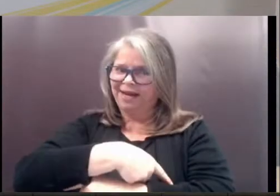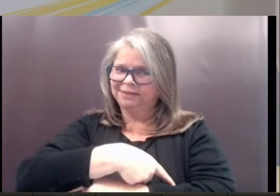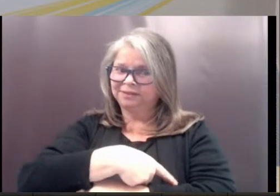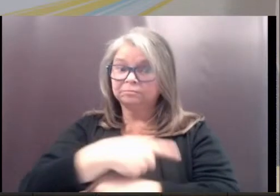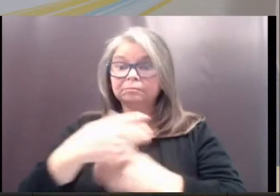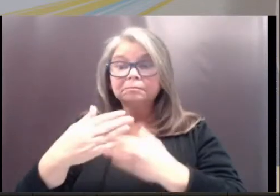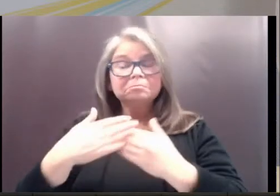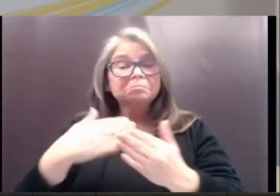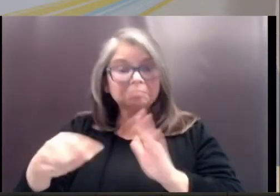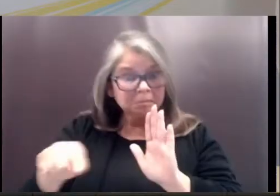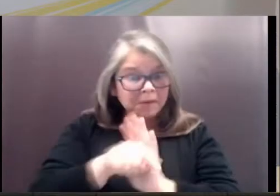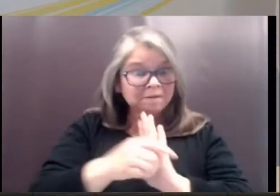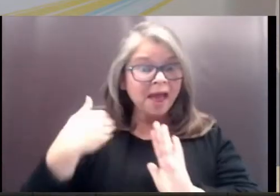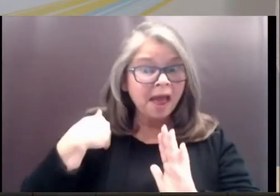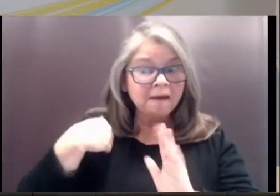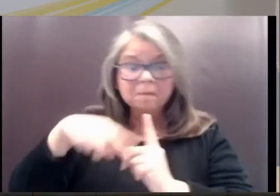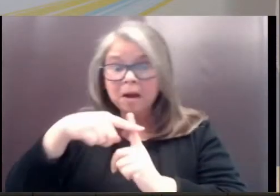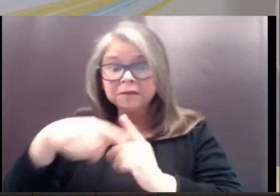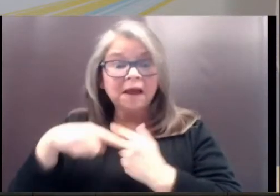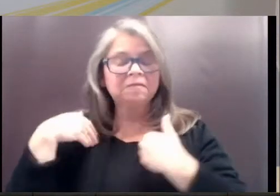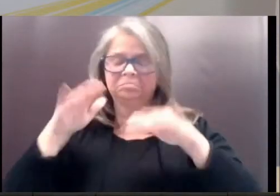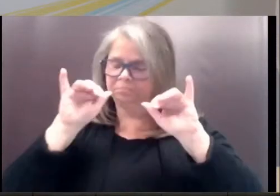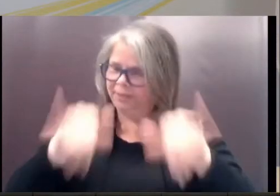close contacts are being followed daily.